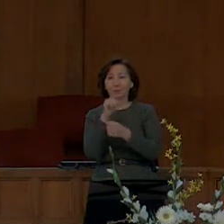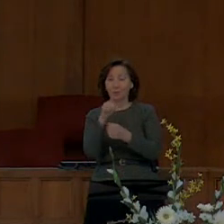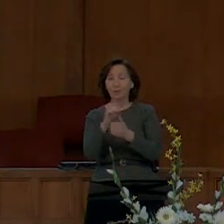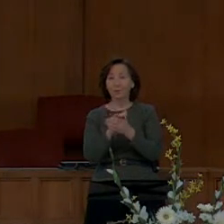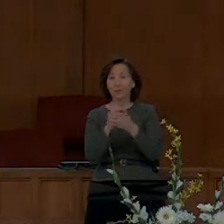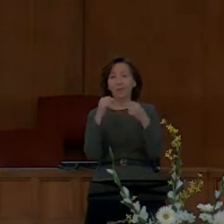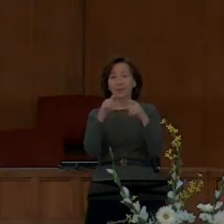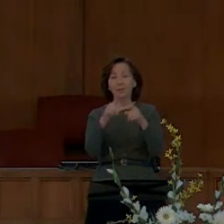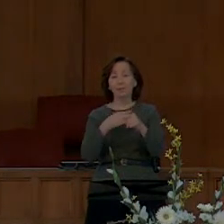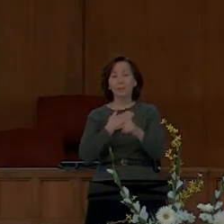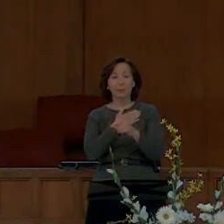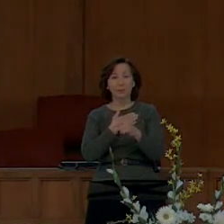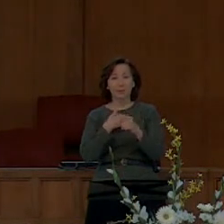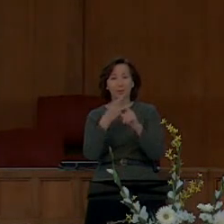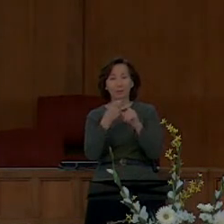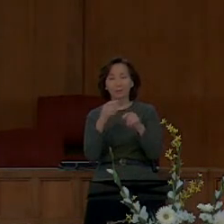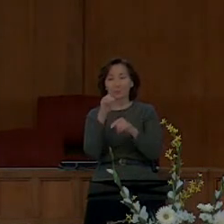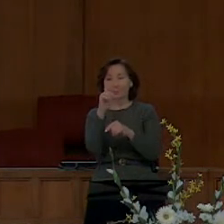we enjoy this postlude by Don.